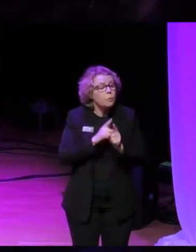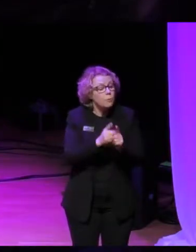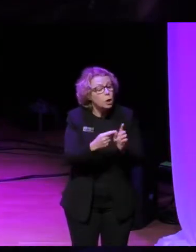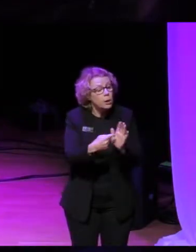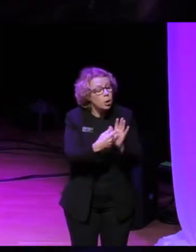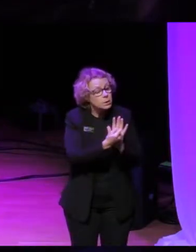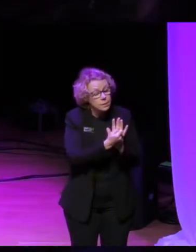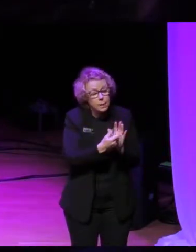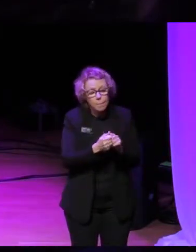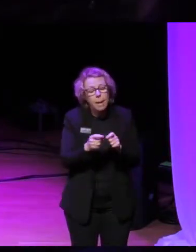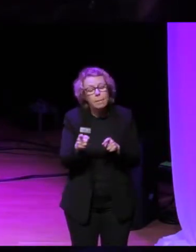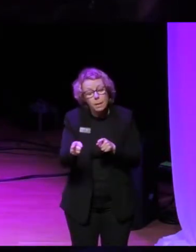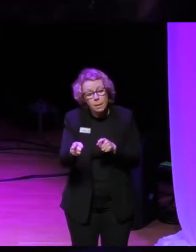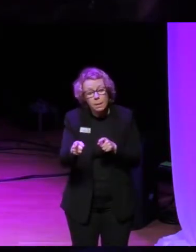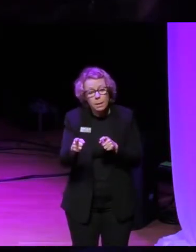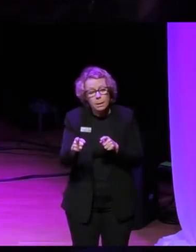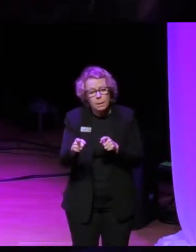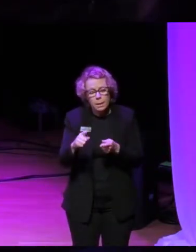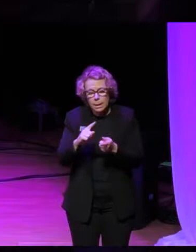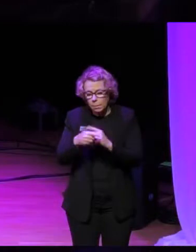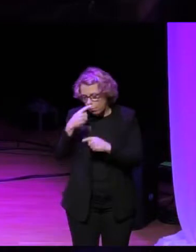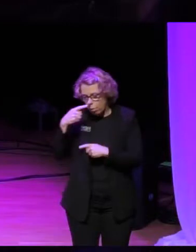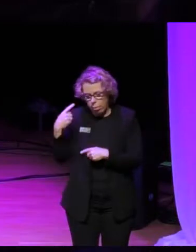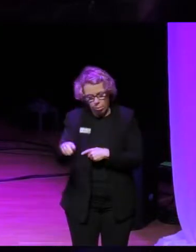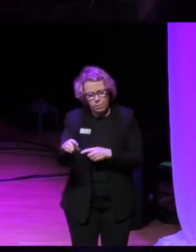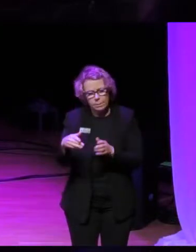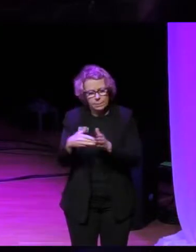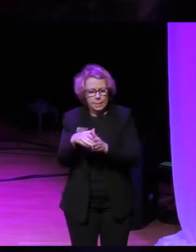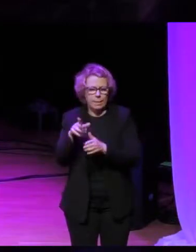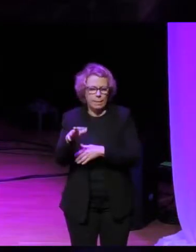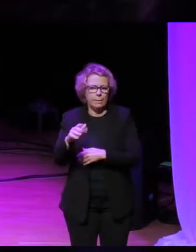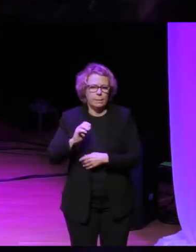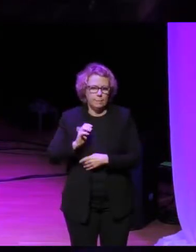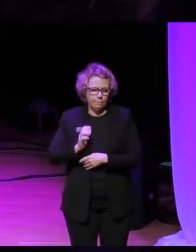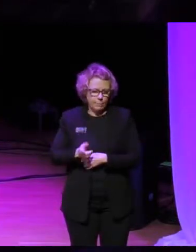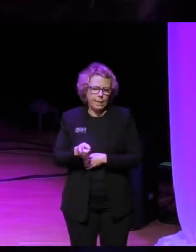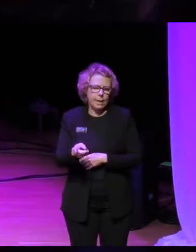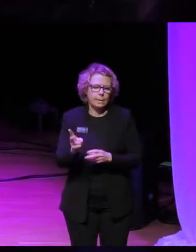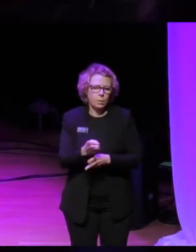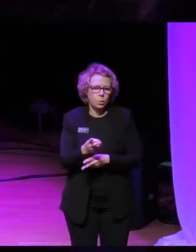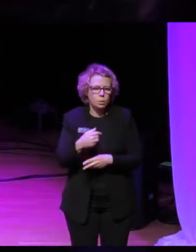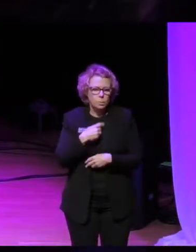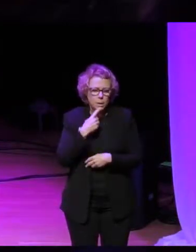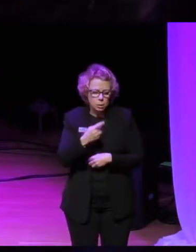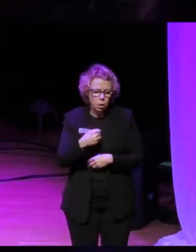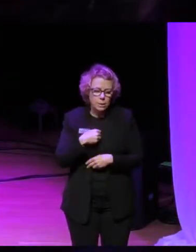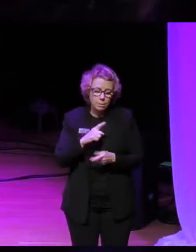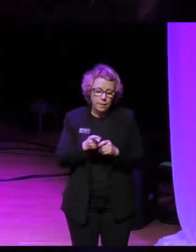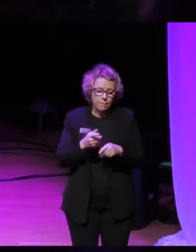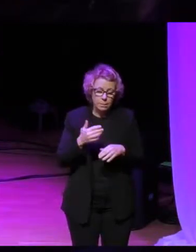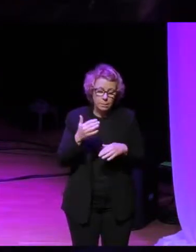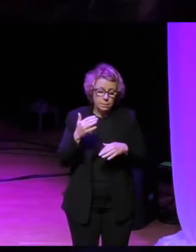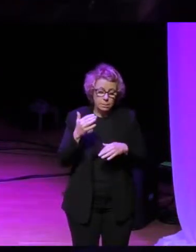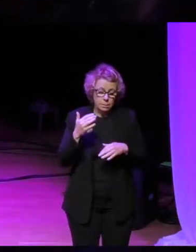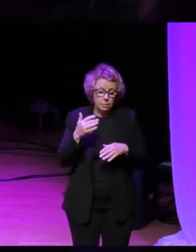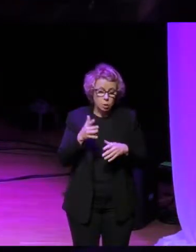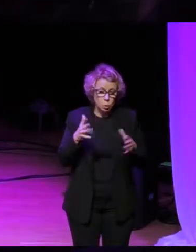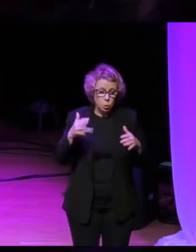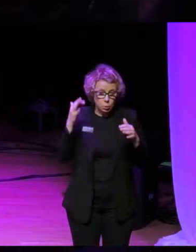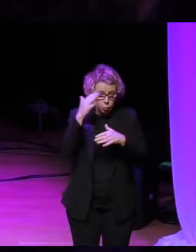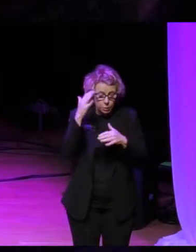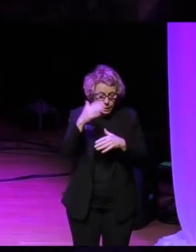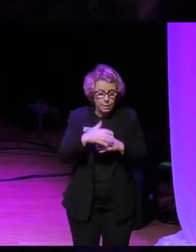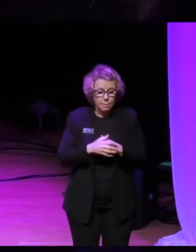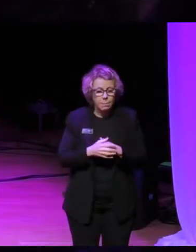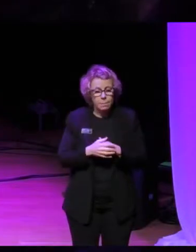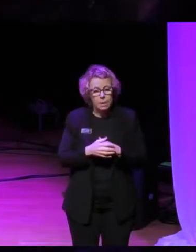to leave, that this becomes facilitation. Which is, as I mentioned, a troubling argument because it would